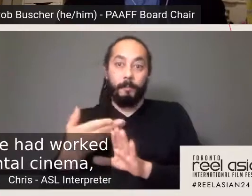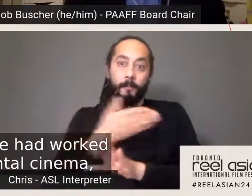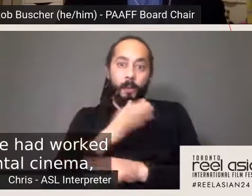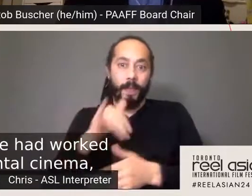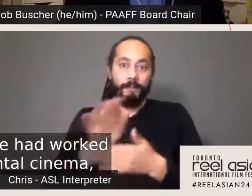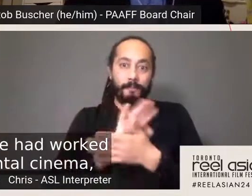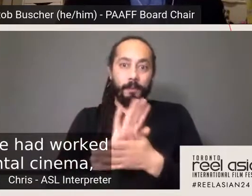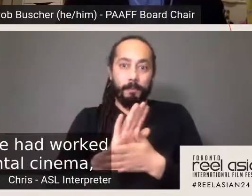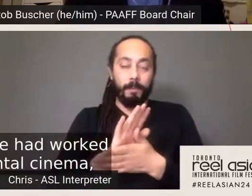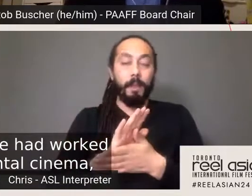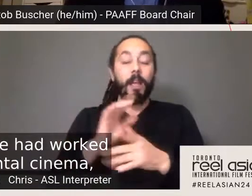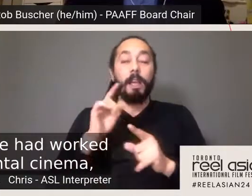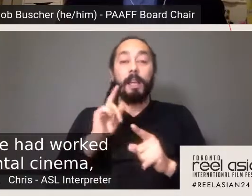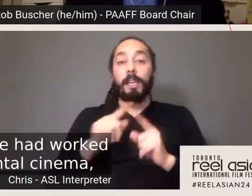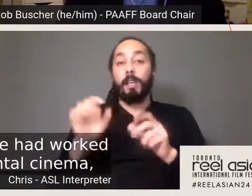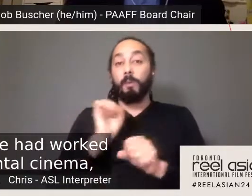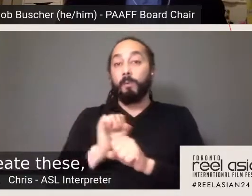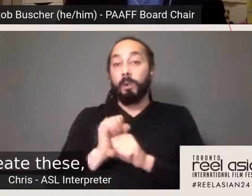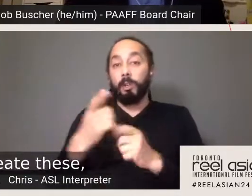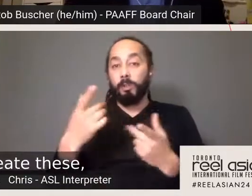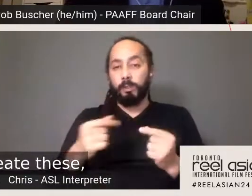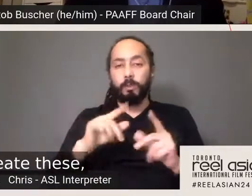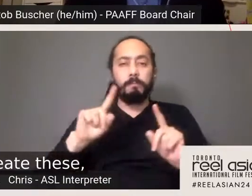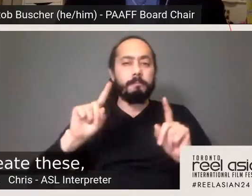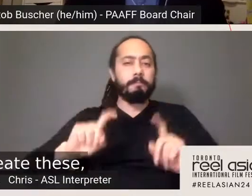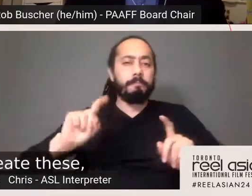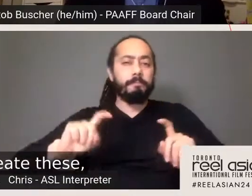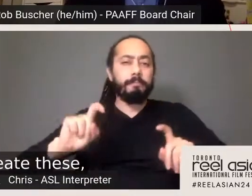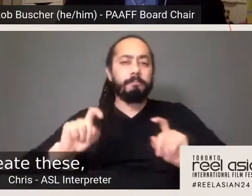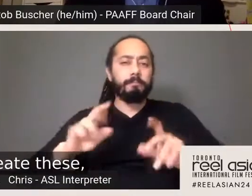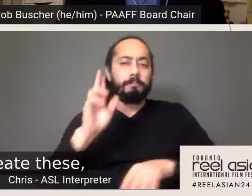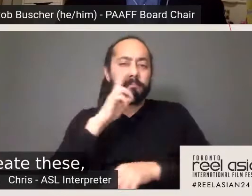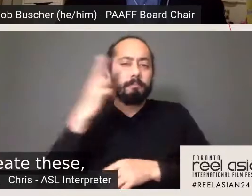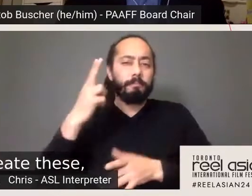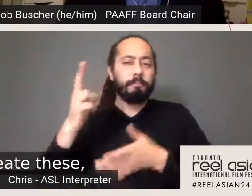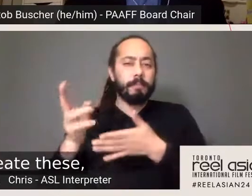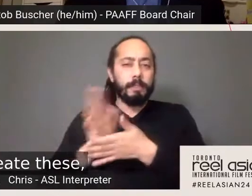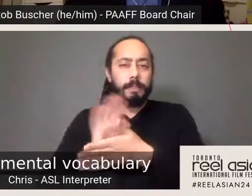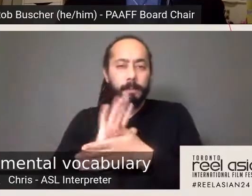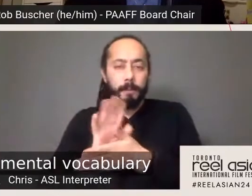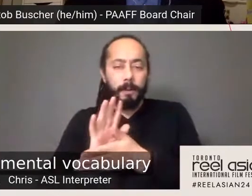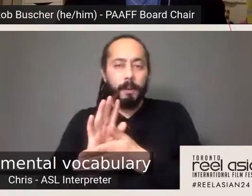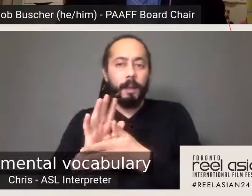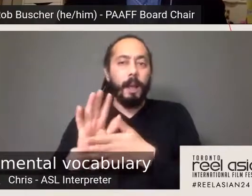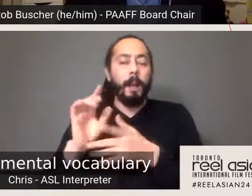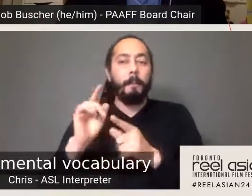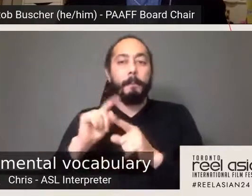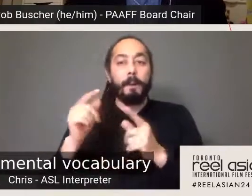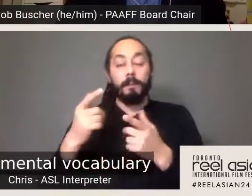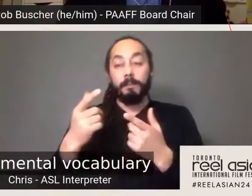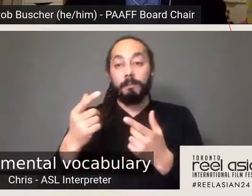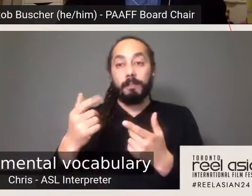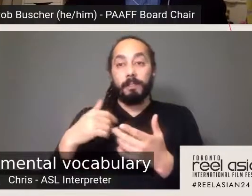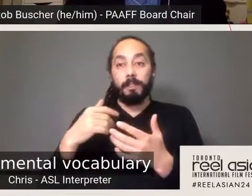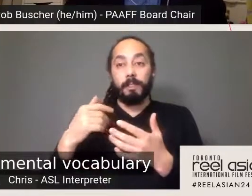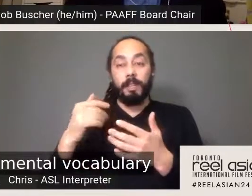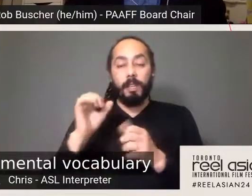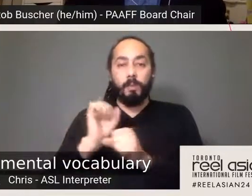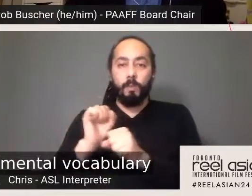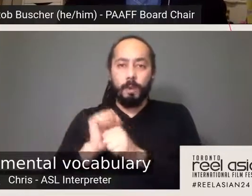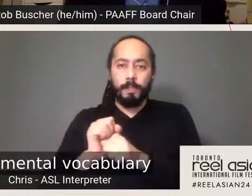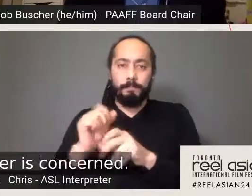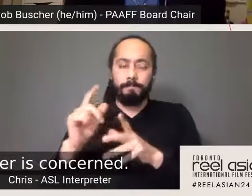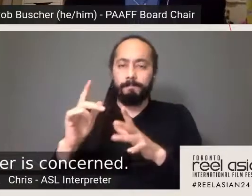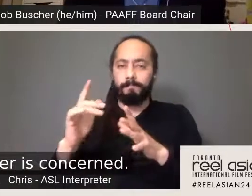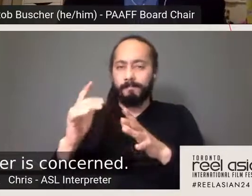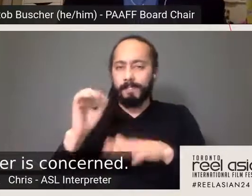worked within experimental cinema. He helped to create these kind of Japanese experimental